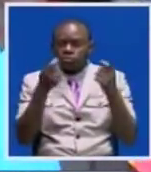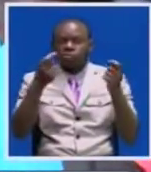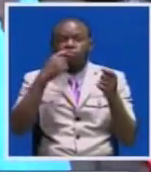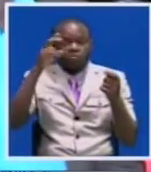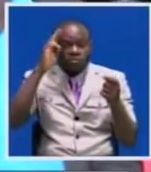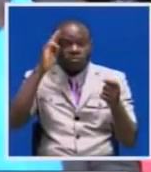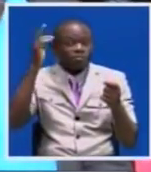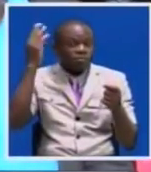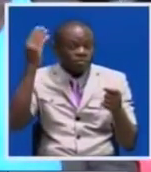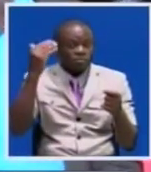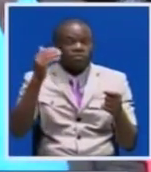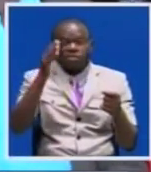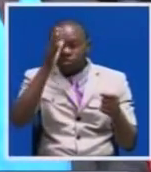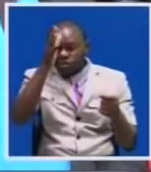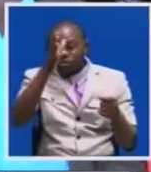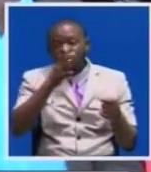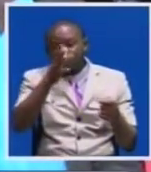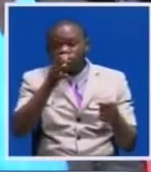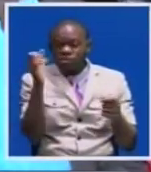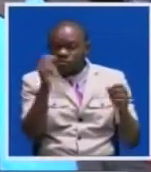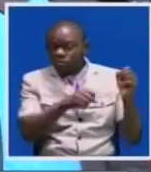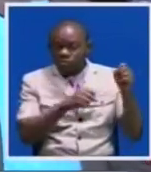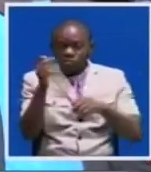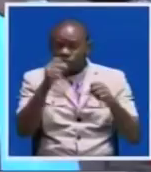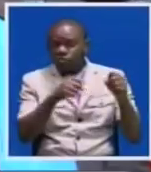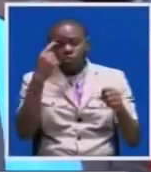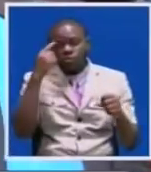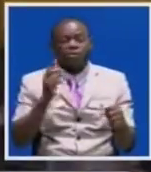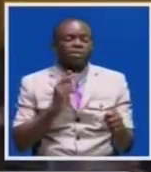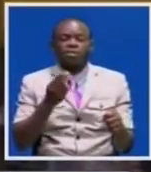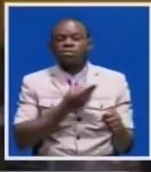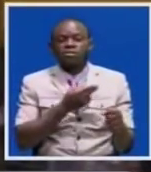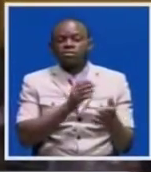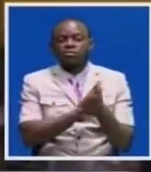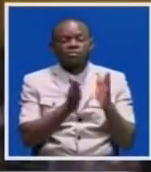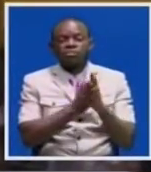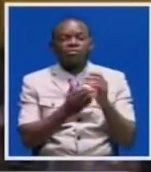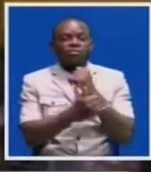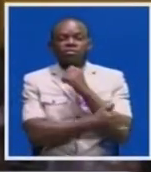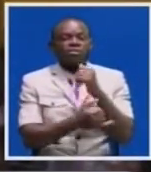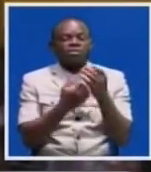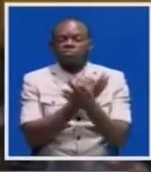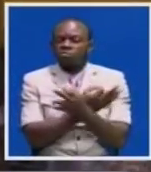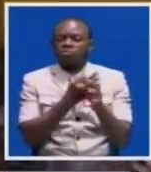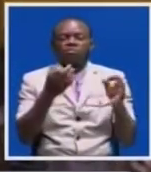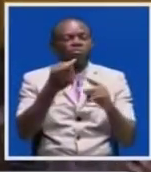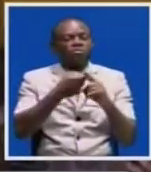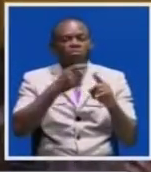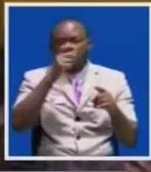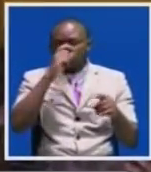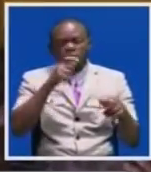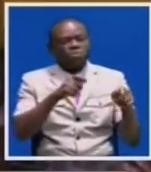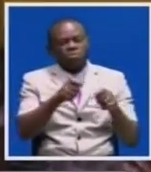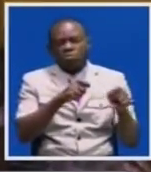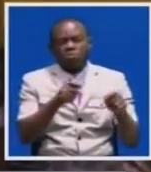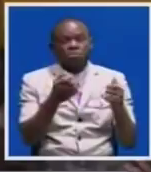our founding fathers and mothers to liberate our country from colonial rule and experience the freedom we